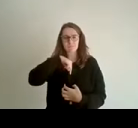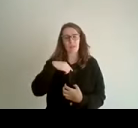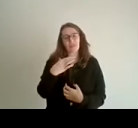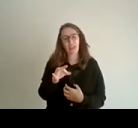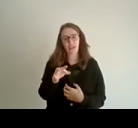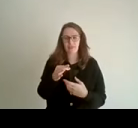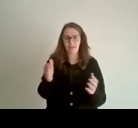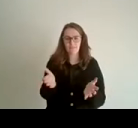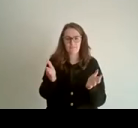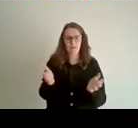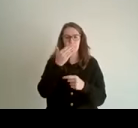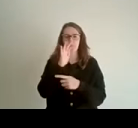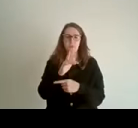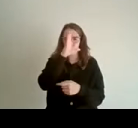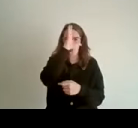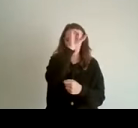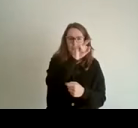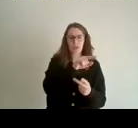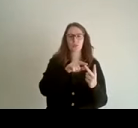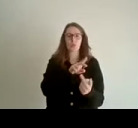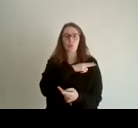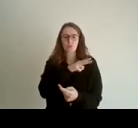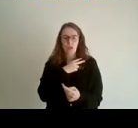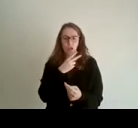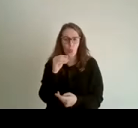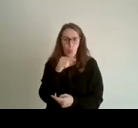governments, embassies, and universities for students.